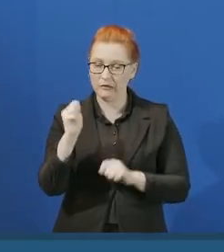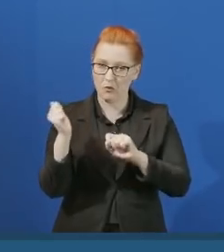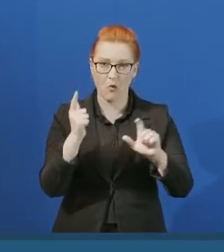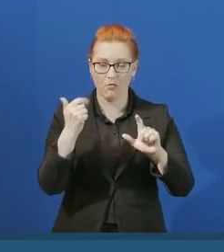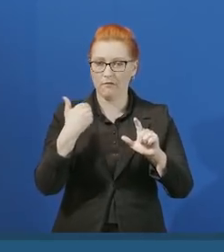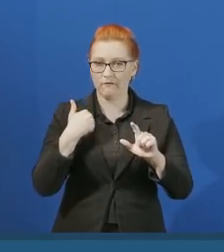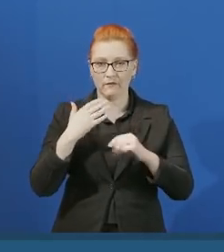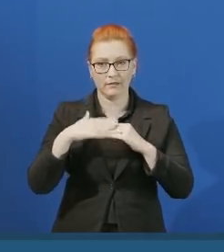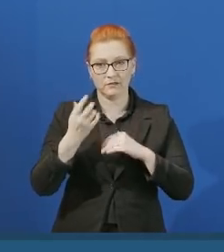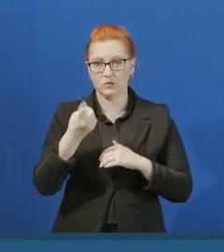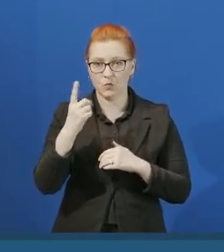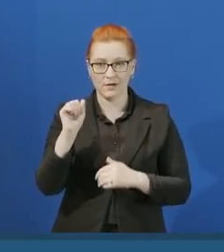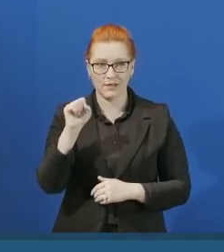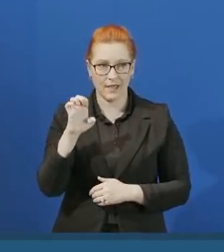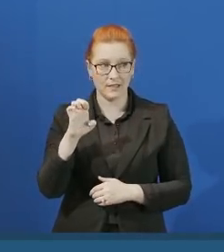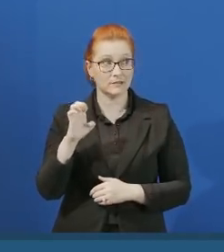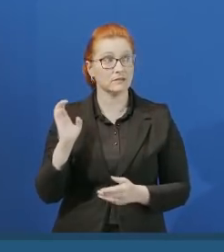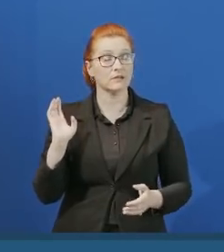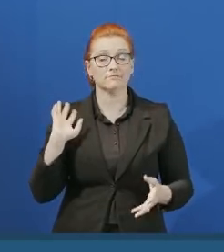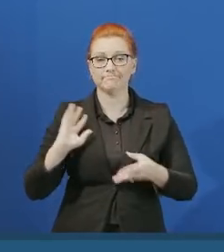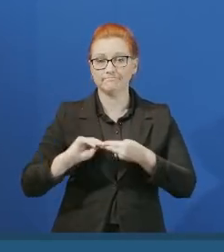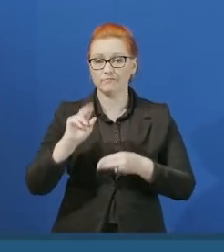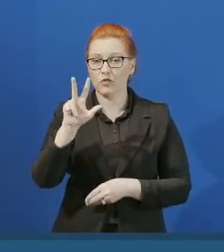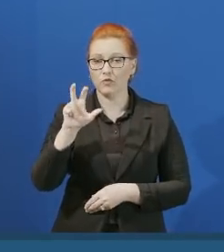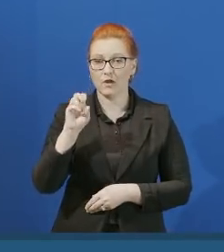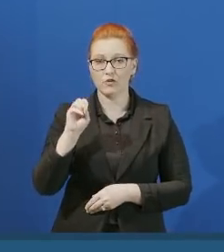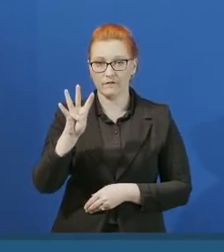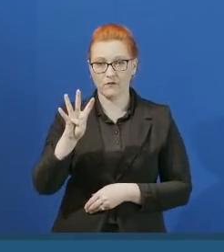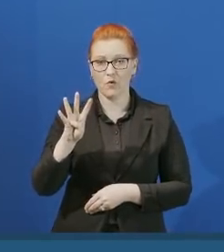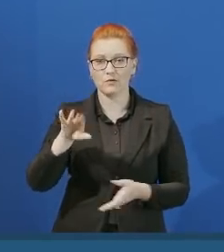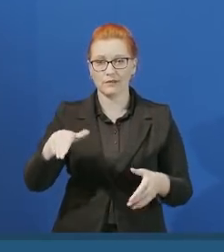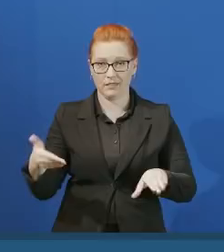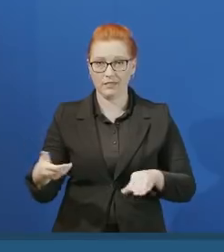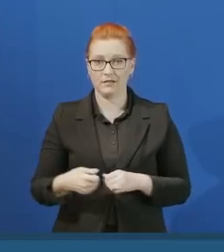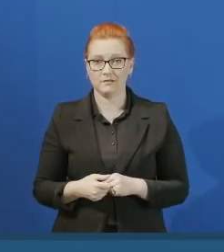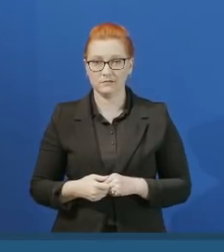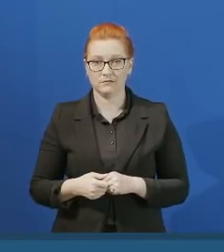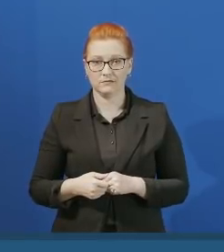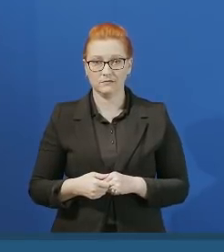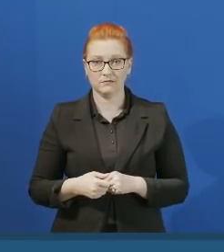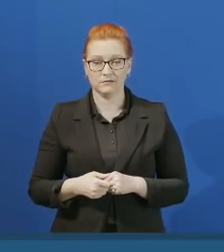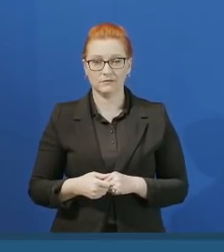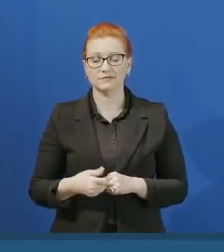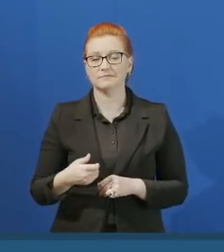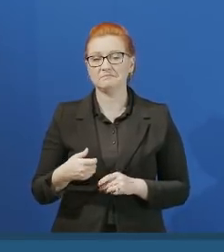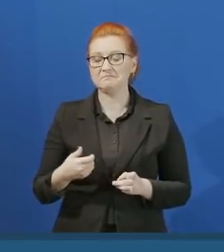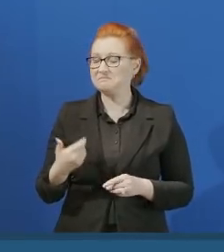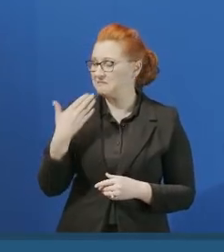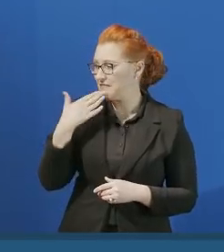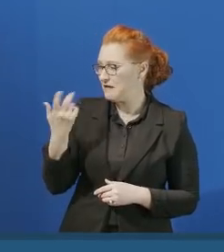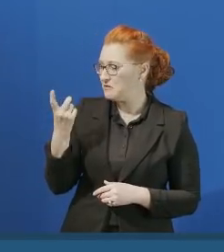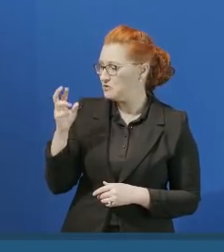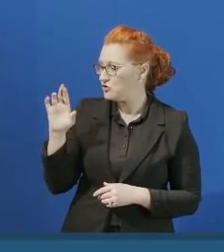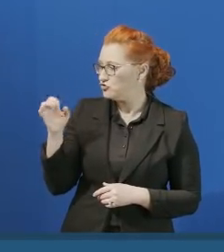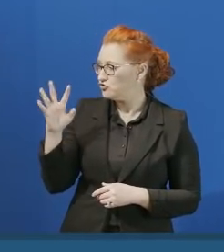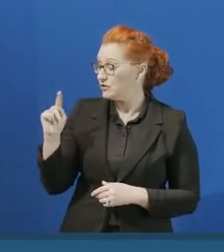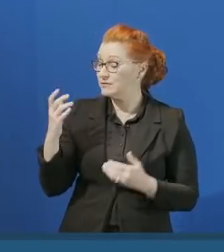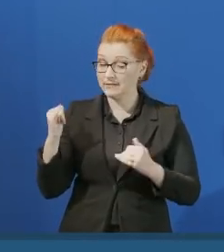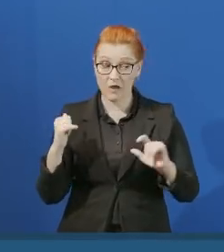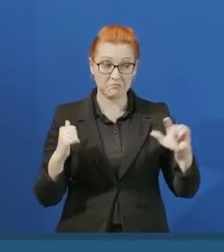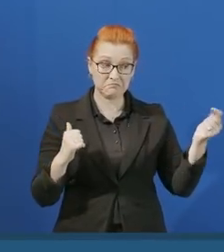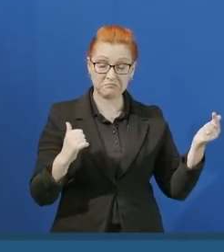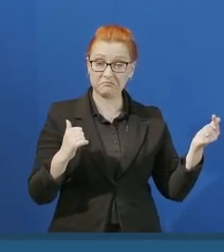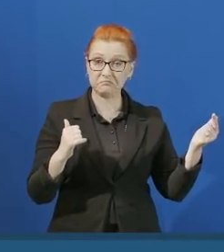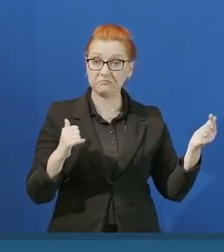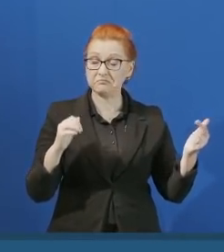Arizonans. So thank you. Thank you, Dr. Christ. Now I'm going to turn it over to Major General Mick McGuire, who's going to give an